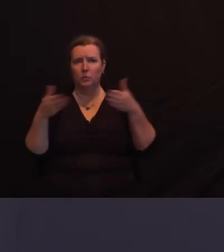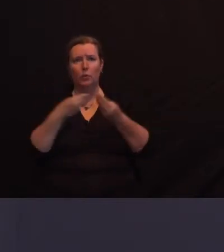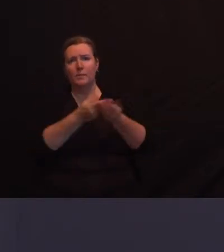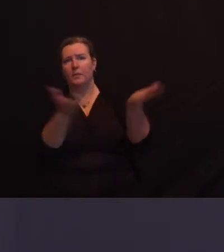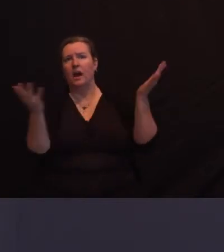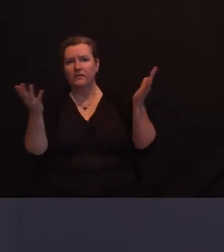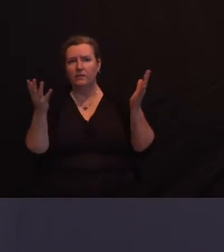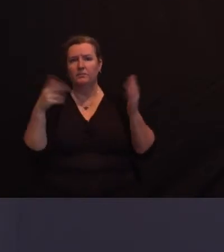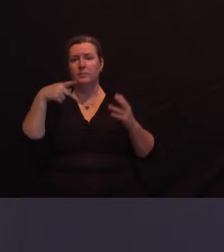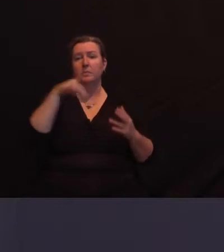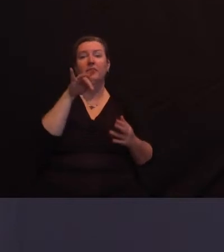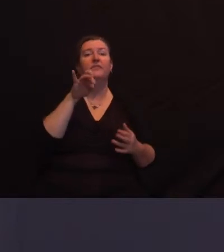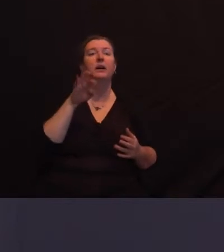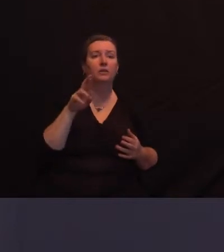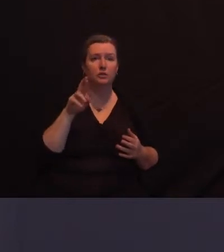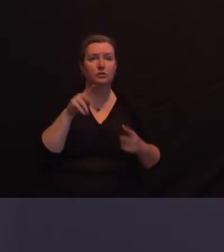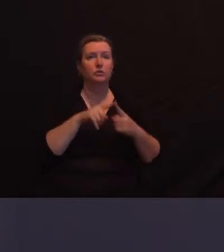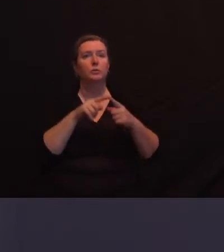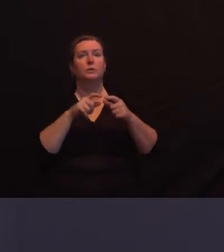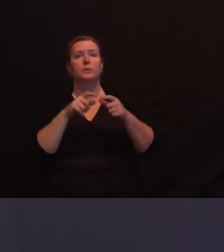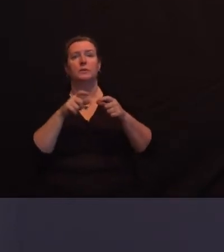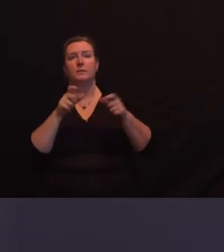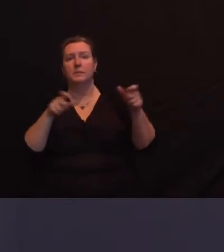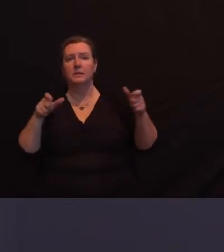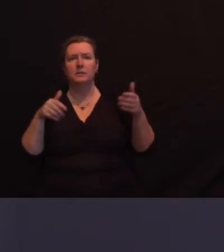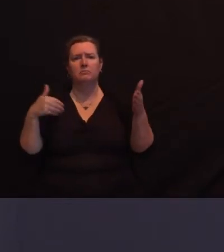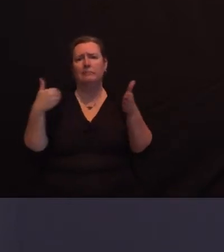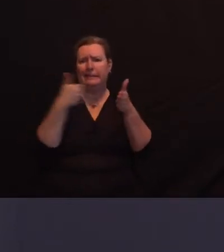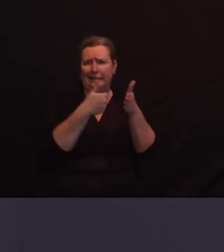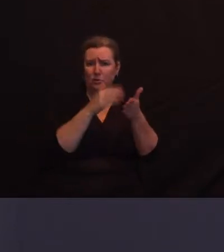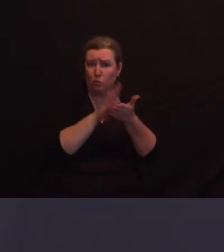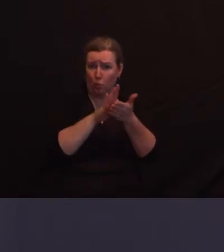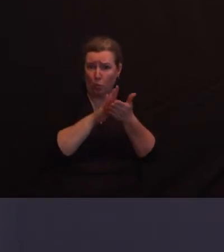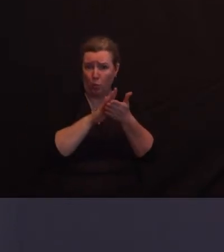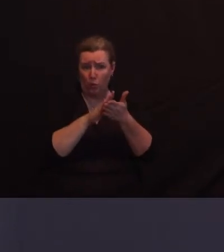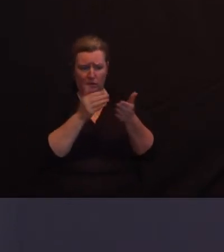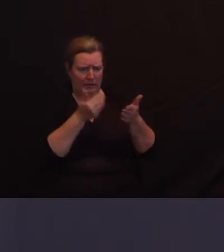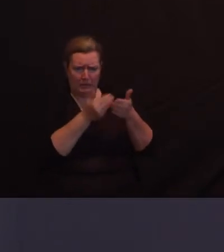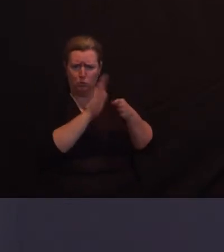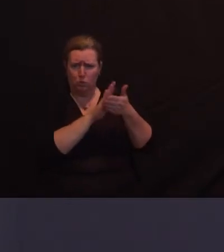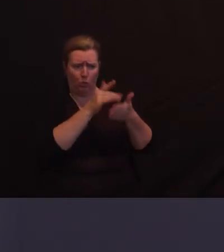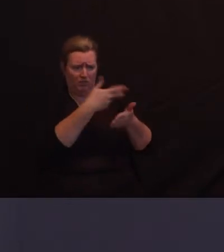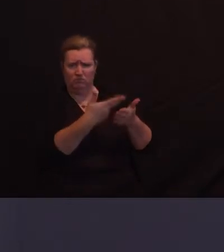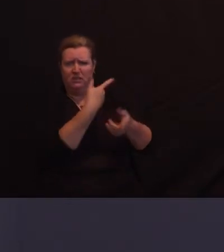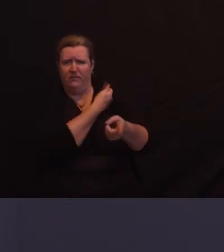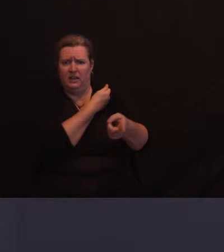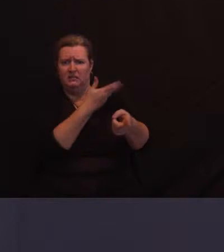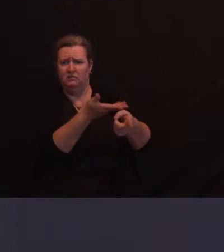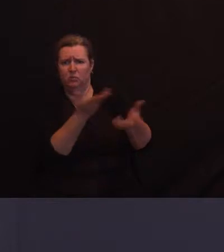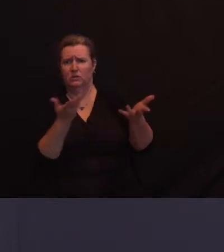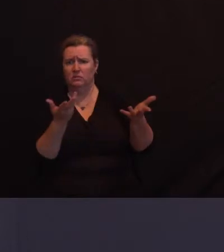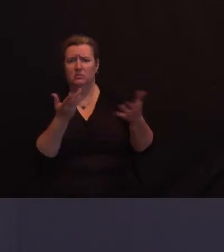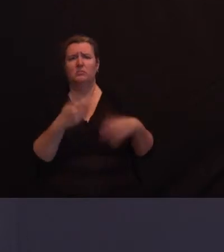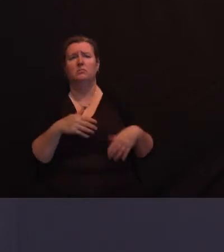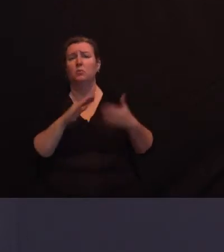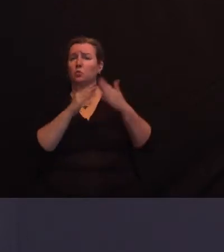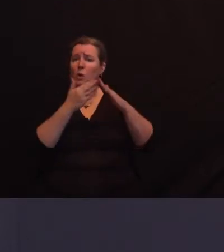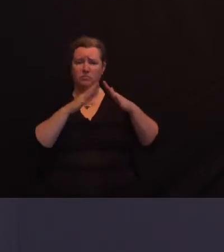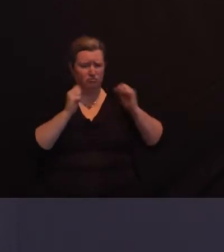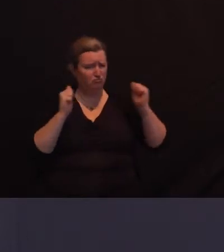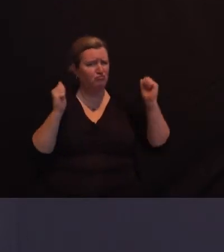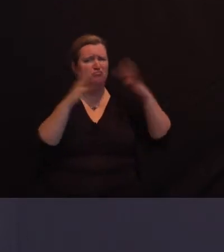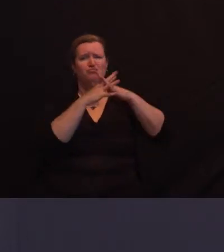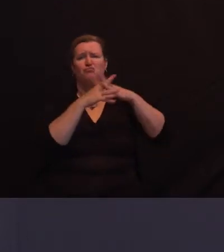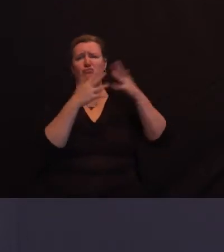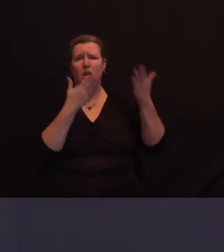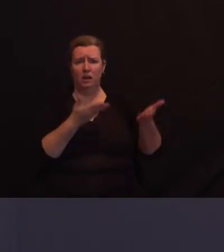in close proximity to schools. The following cities have already set up or are in the process of